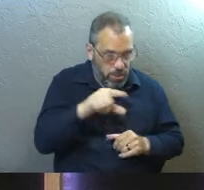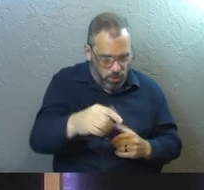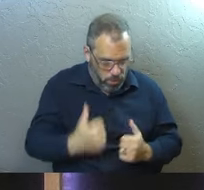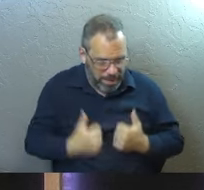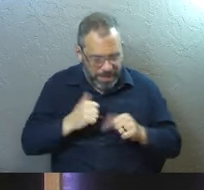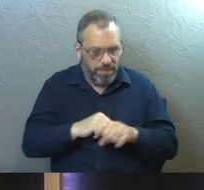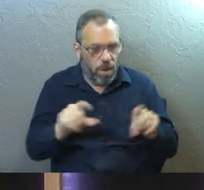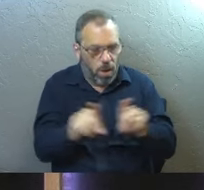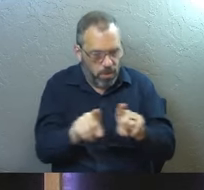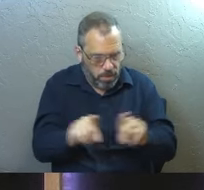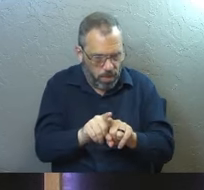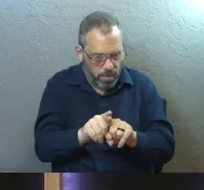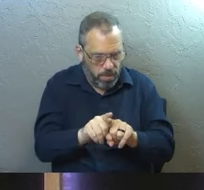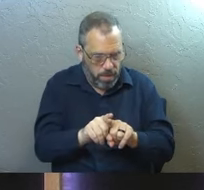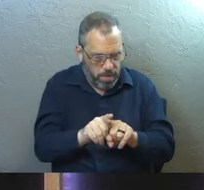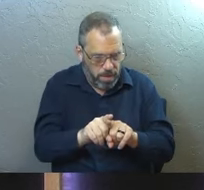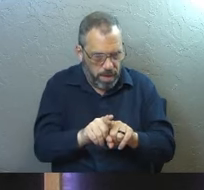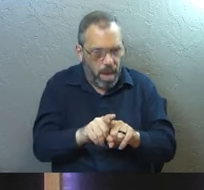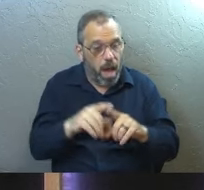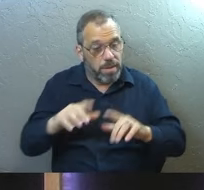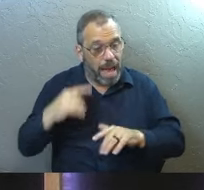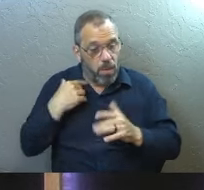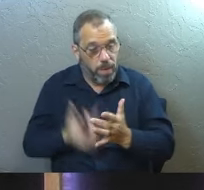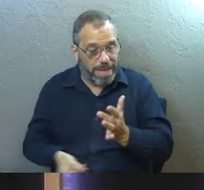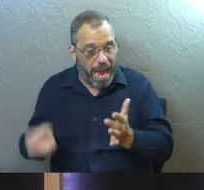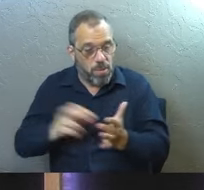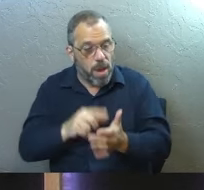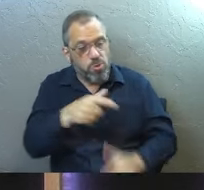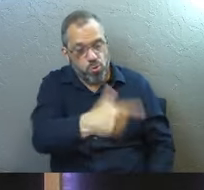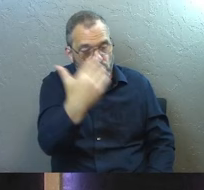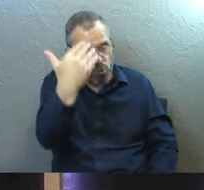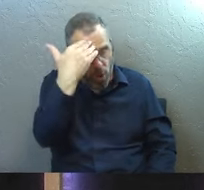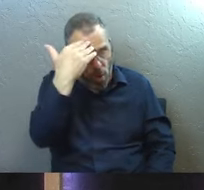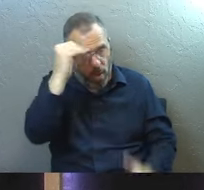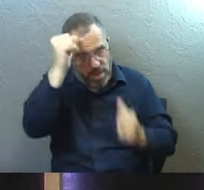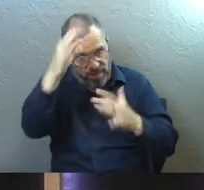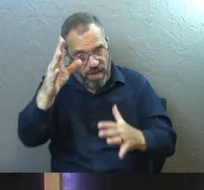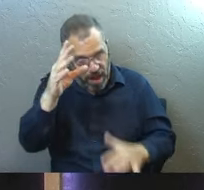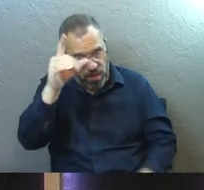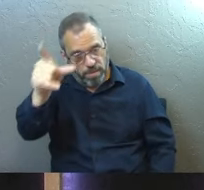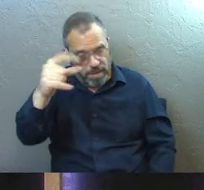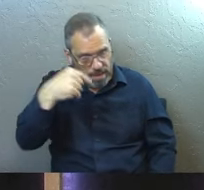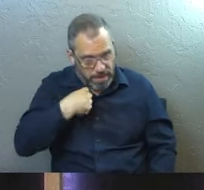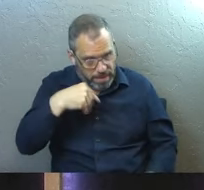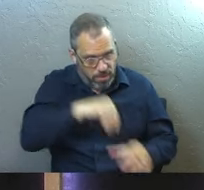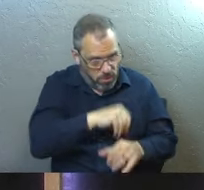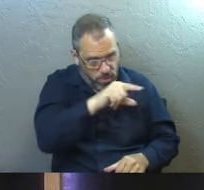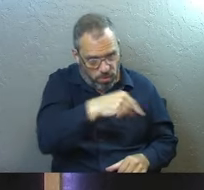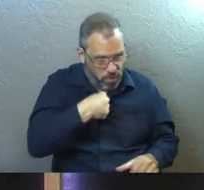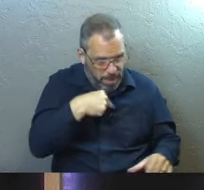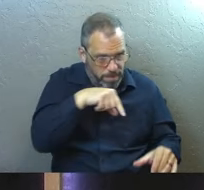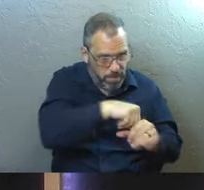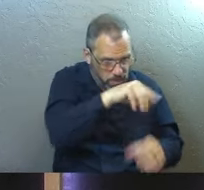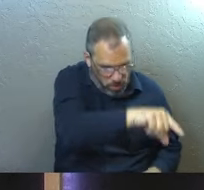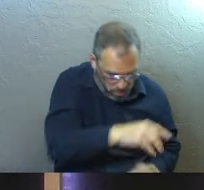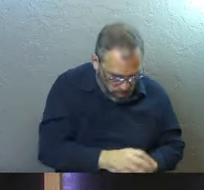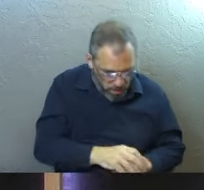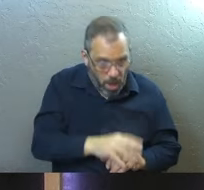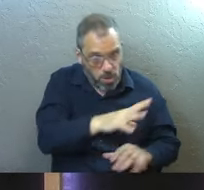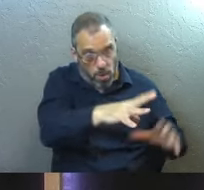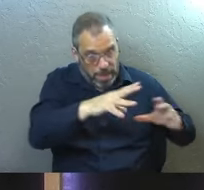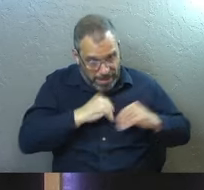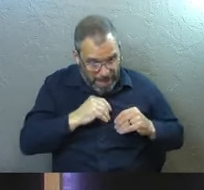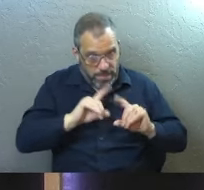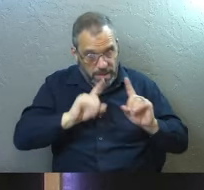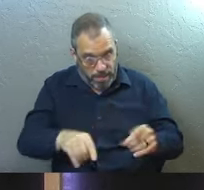will live. When I am raised to life again, you will know that I am in the Father, and you are in me, and I am in you. Those who